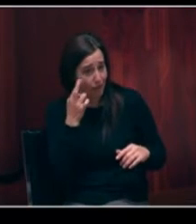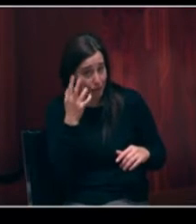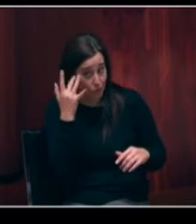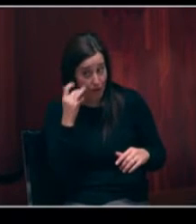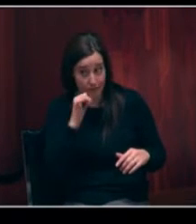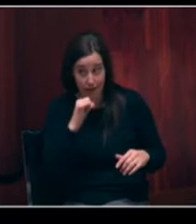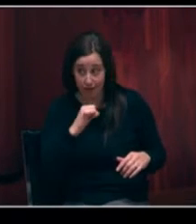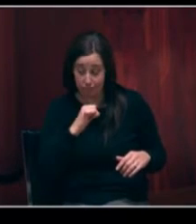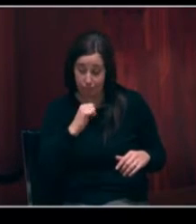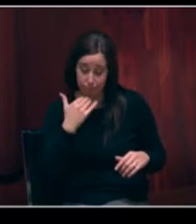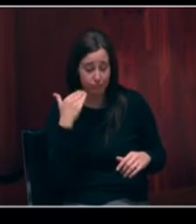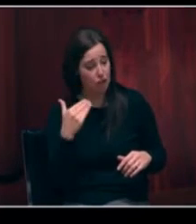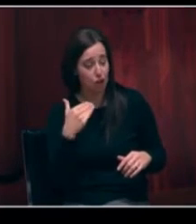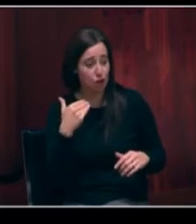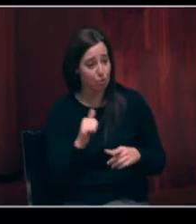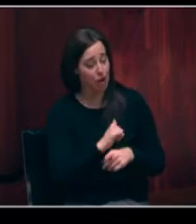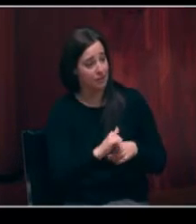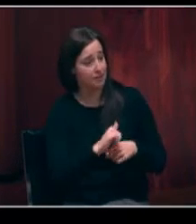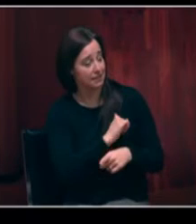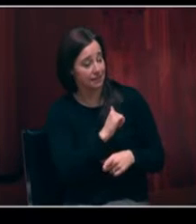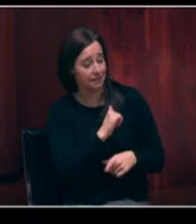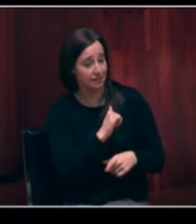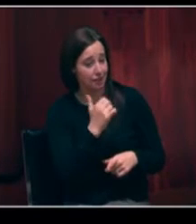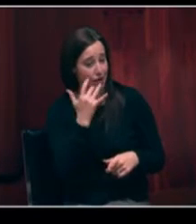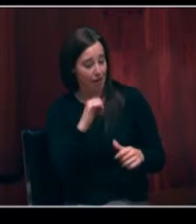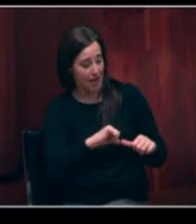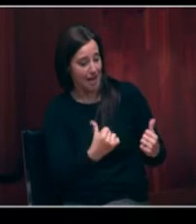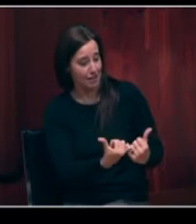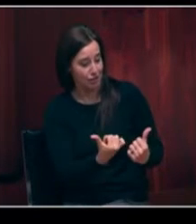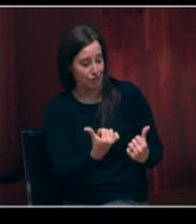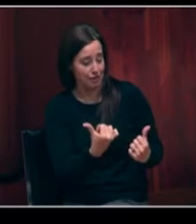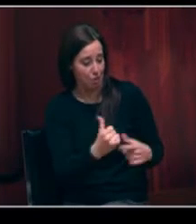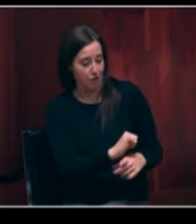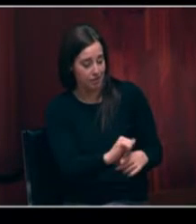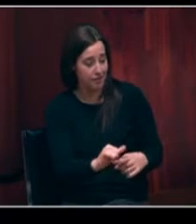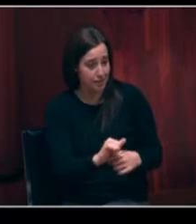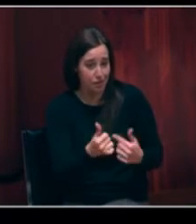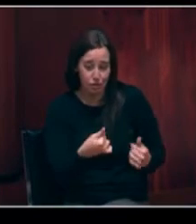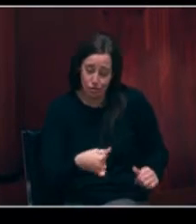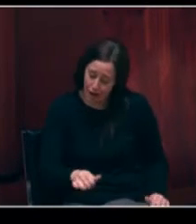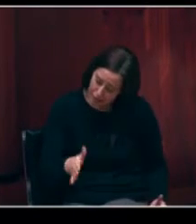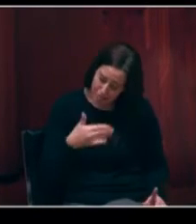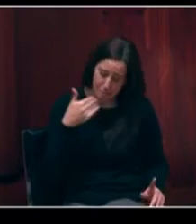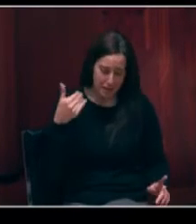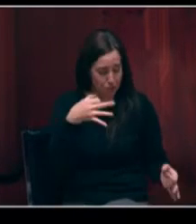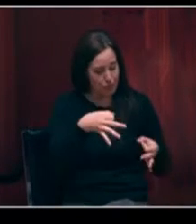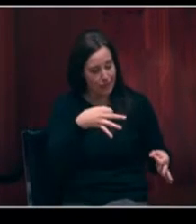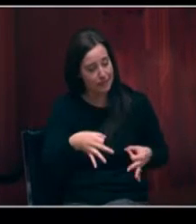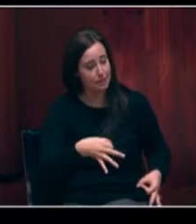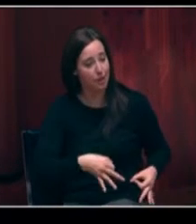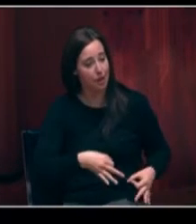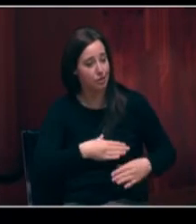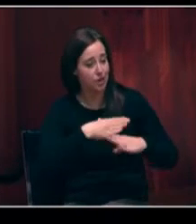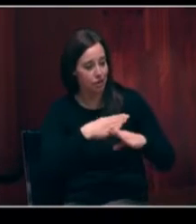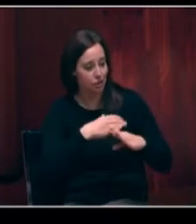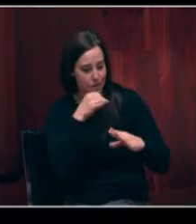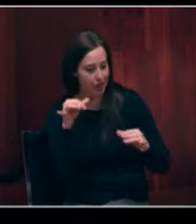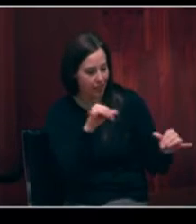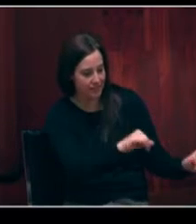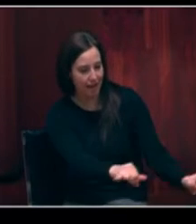in the government today is because agency policies tried their best to define protection, and we had an inconsistent